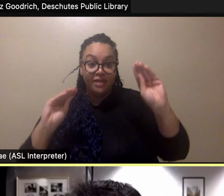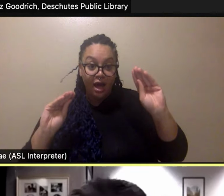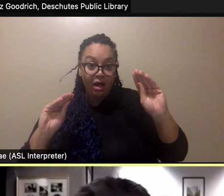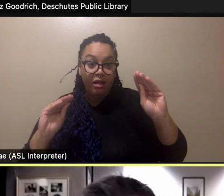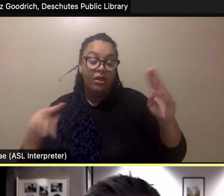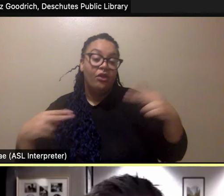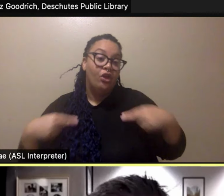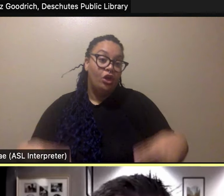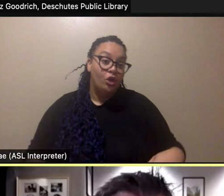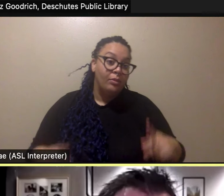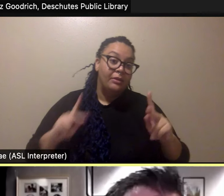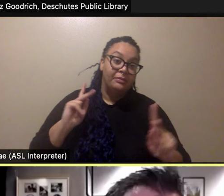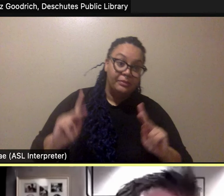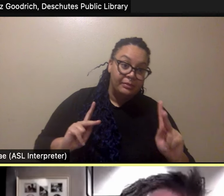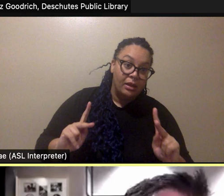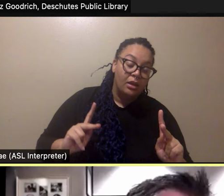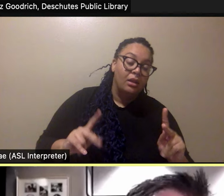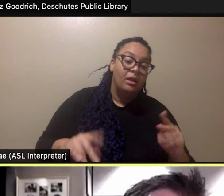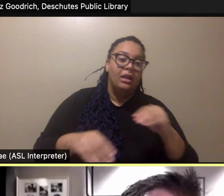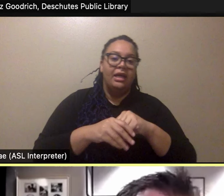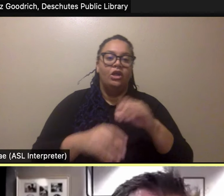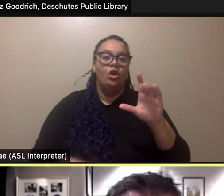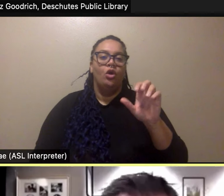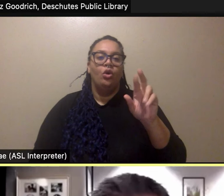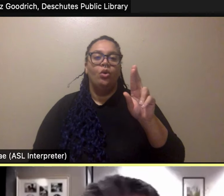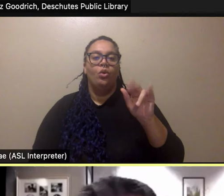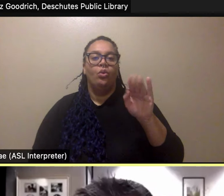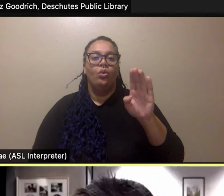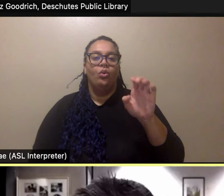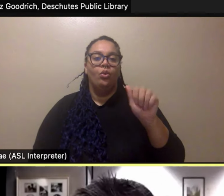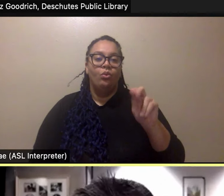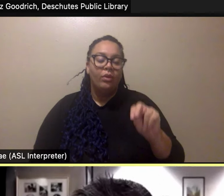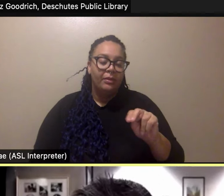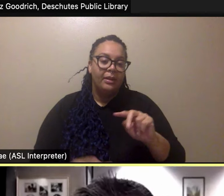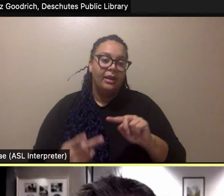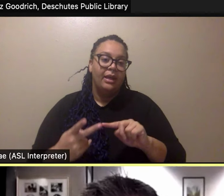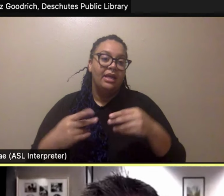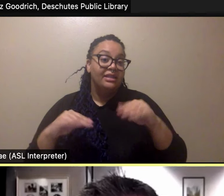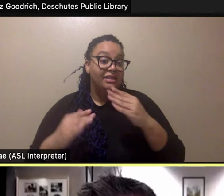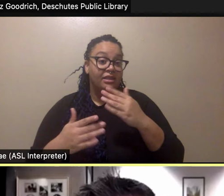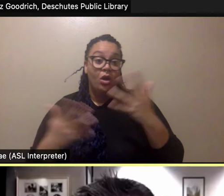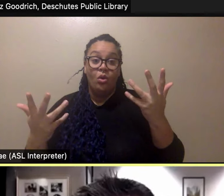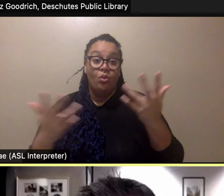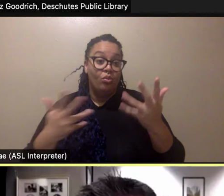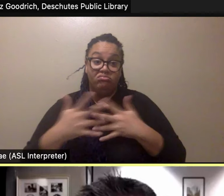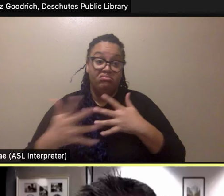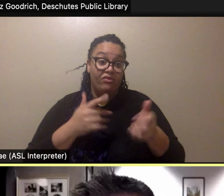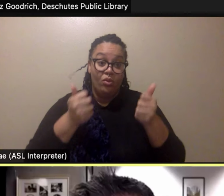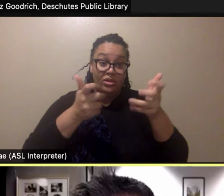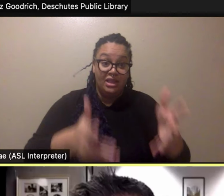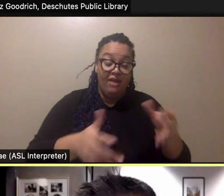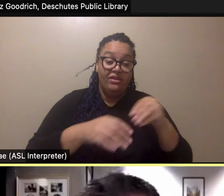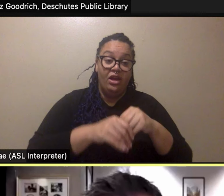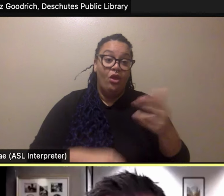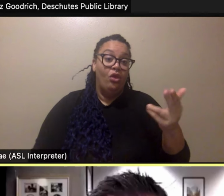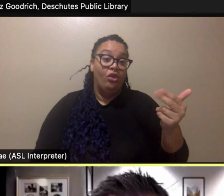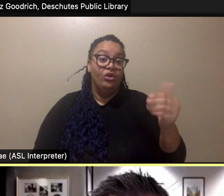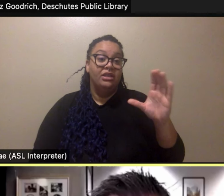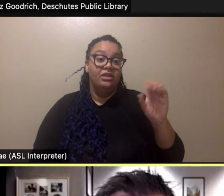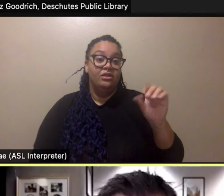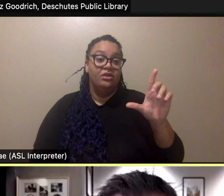the human product in the Caribbean, sell some of the what was left in 13 colonies, and the system